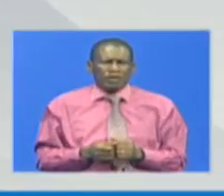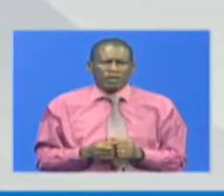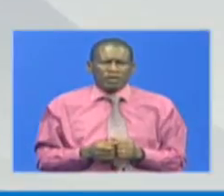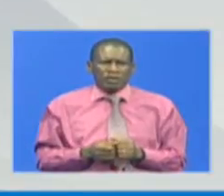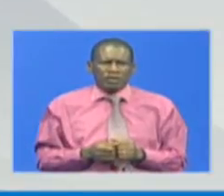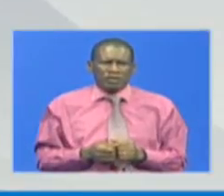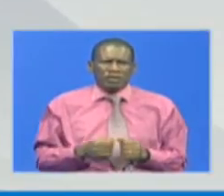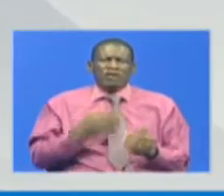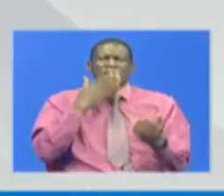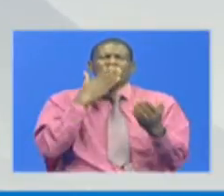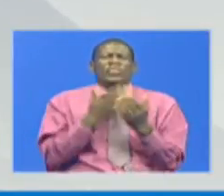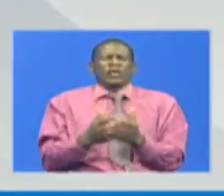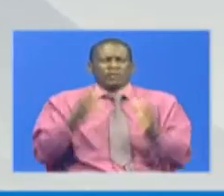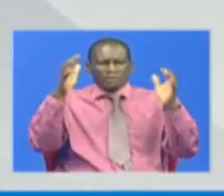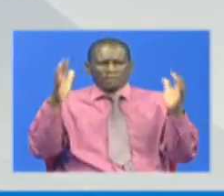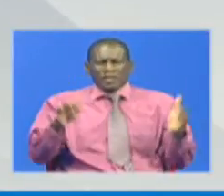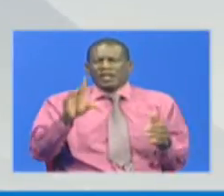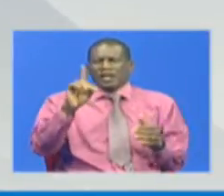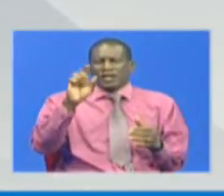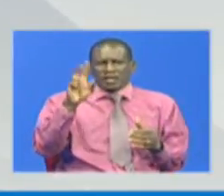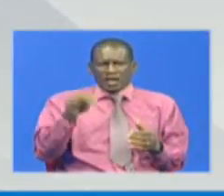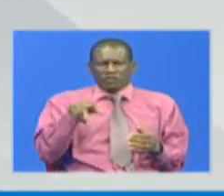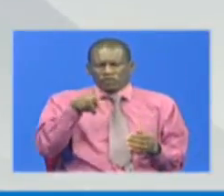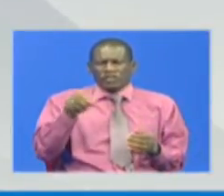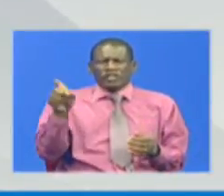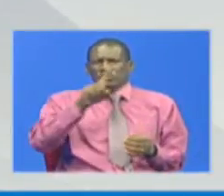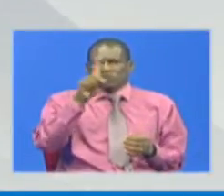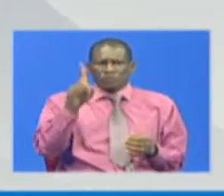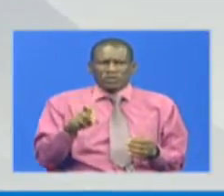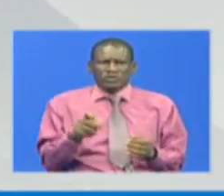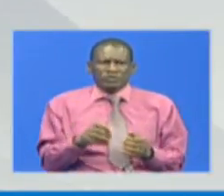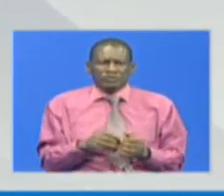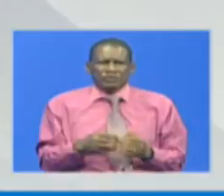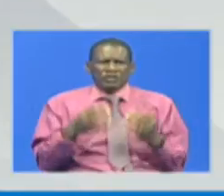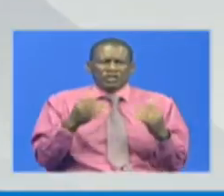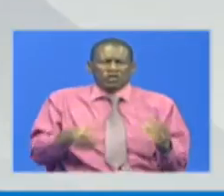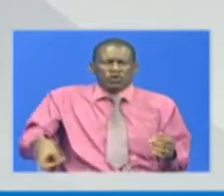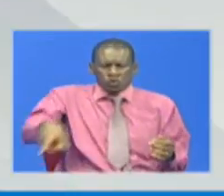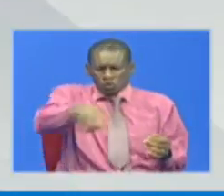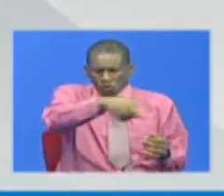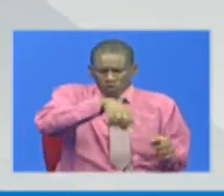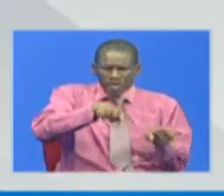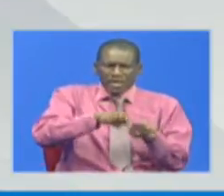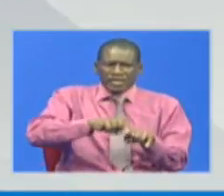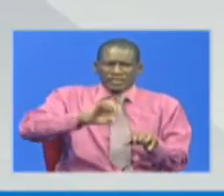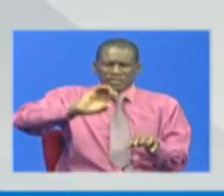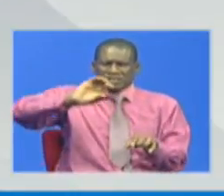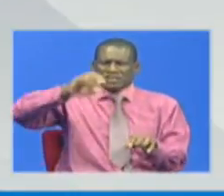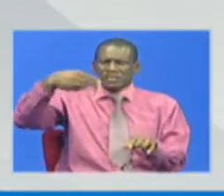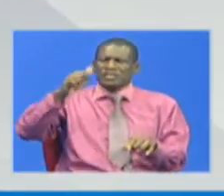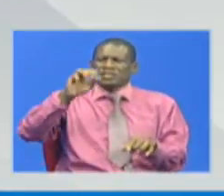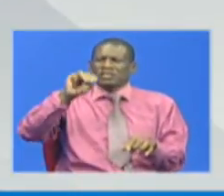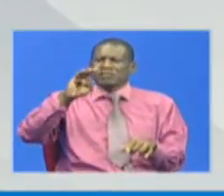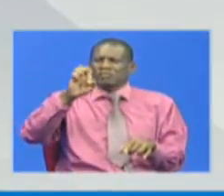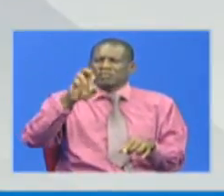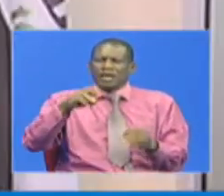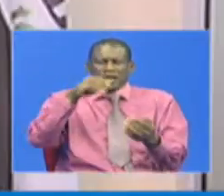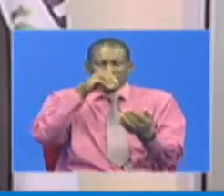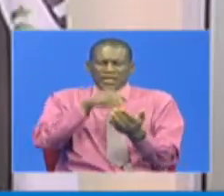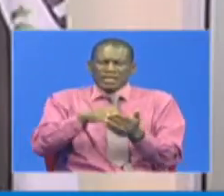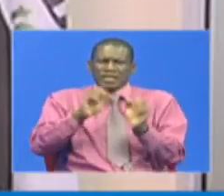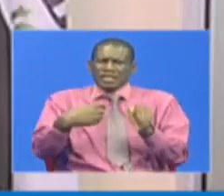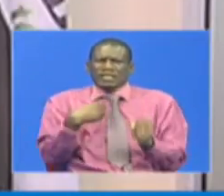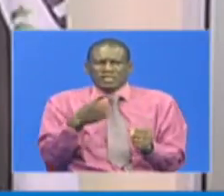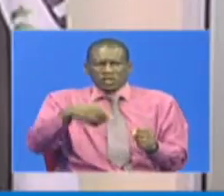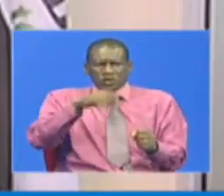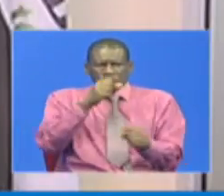Okay, thank you very much, Dan, for that question. We, as the chamber, Again, like I said, we are making